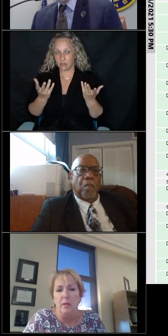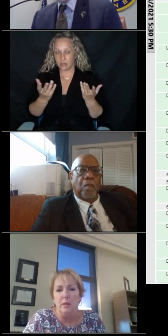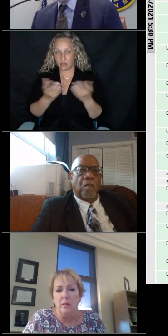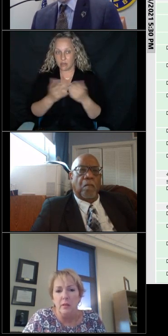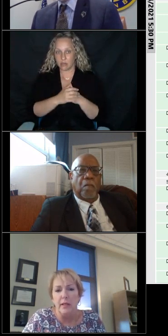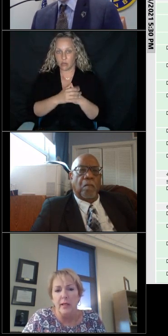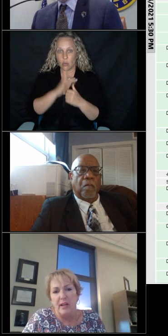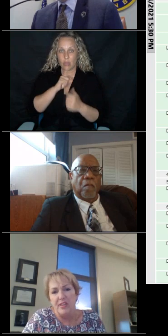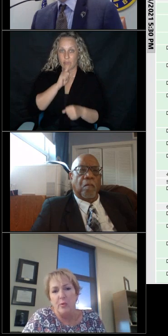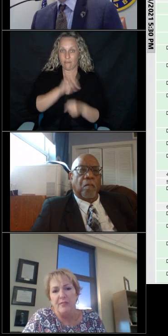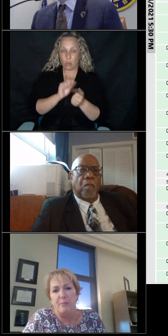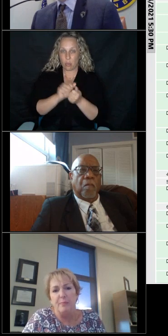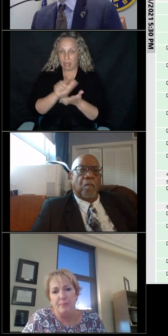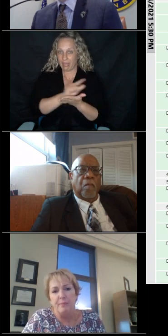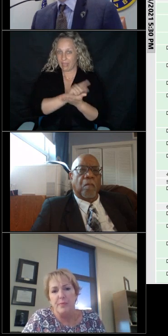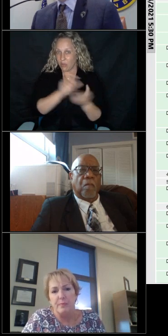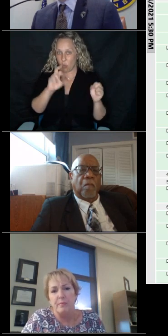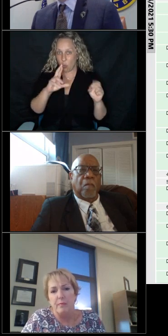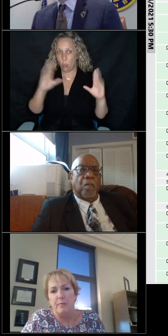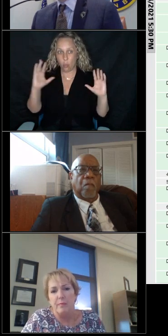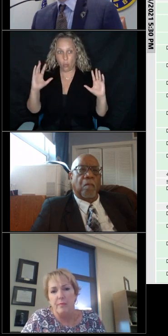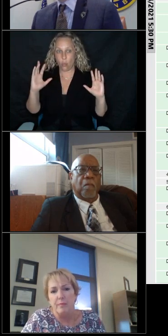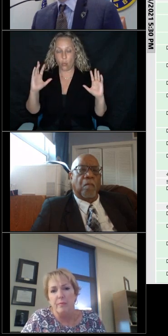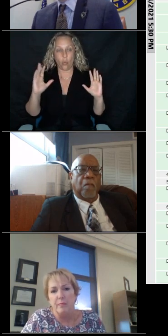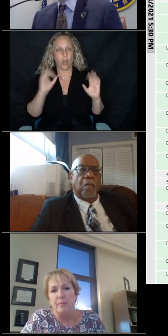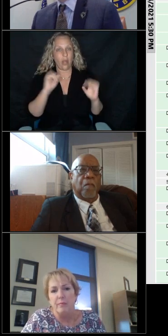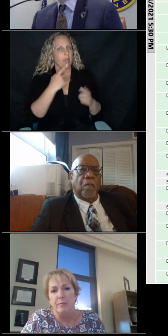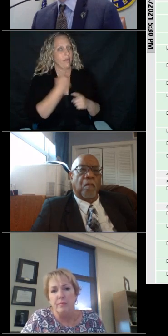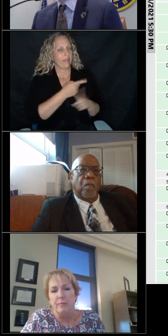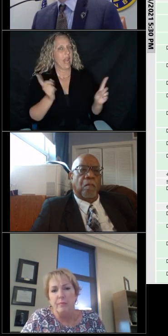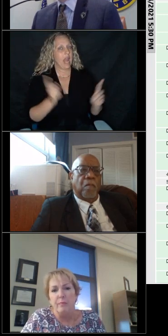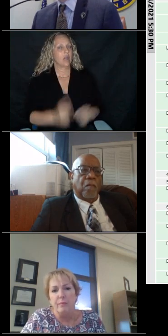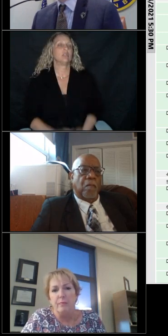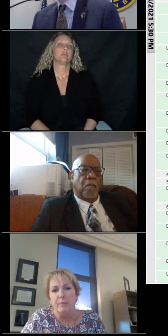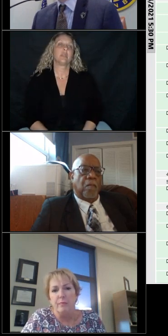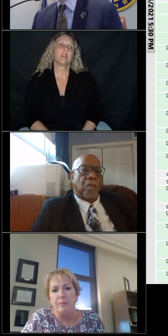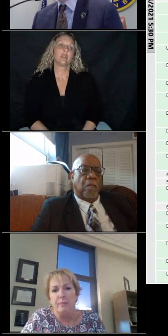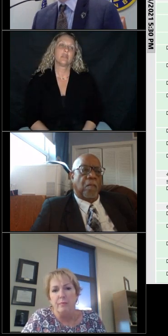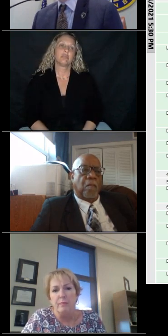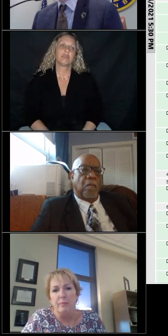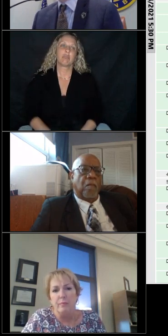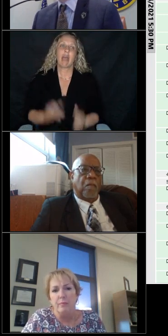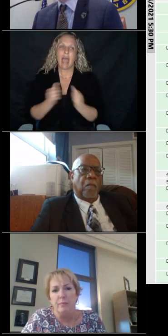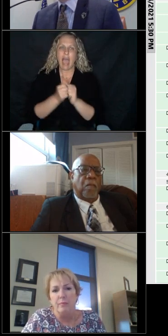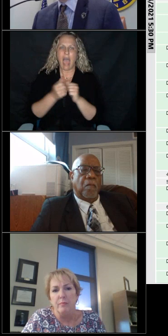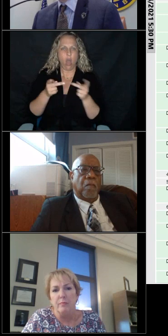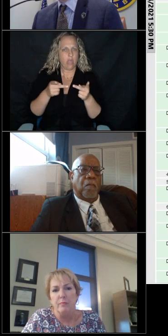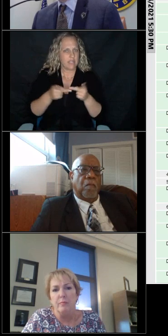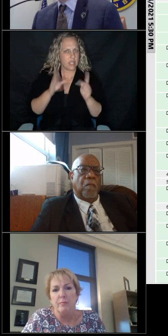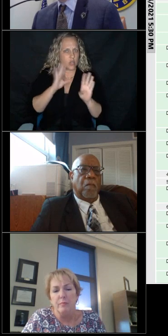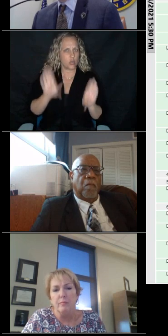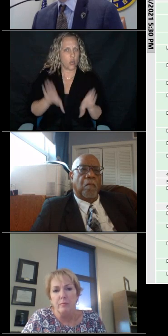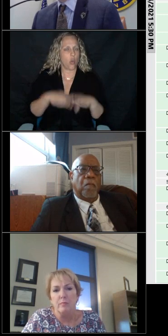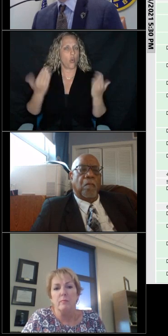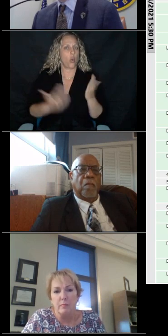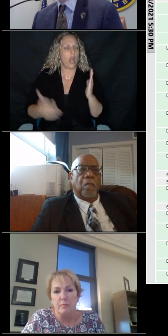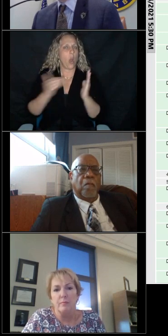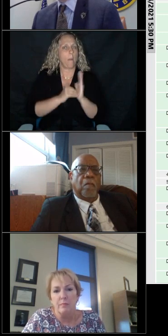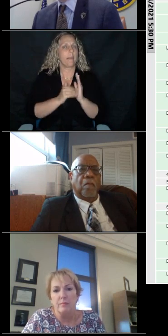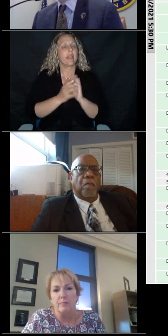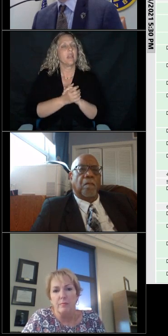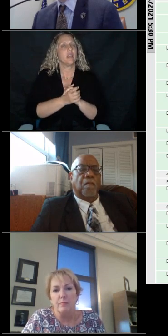legal and yeah, I'd like to get an announcement of how our facilities are reopening